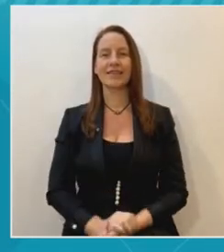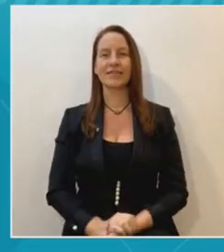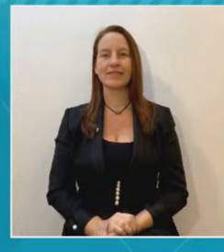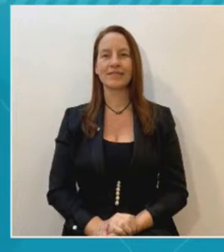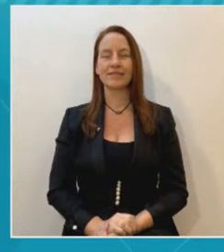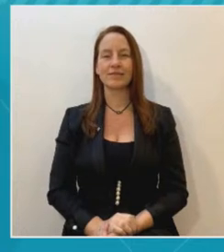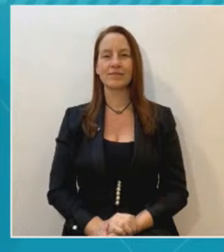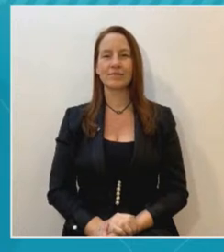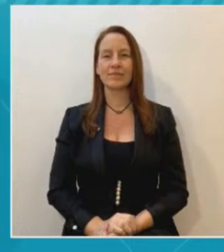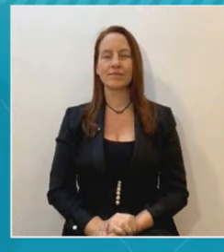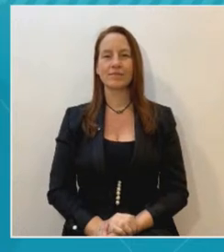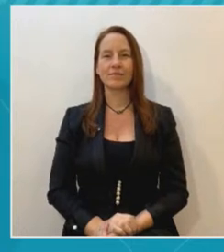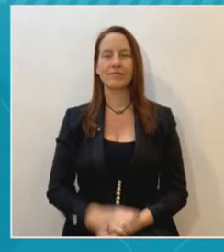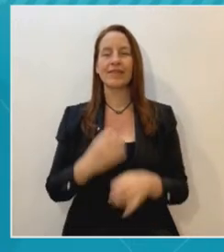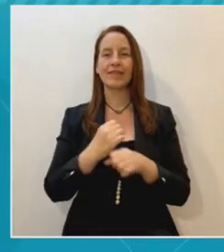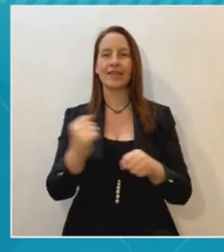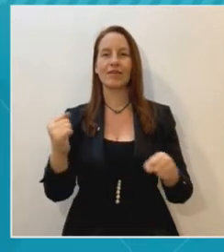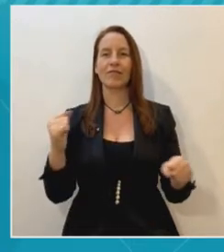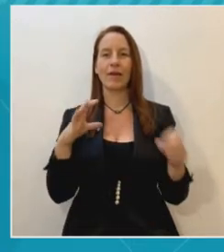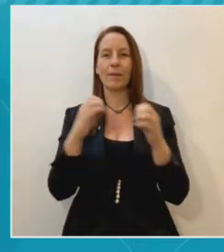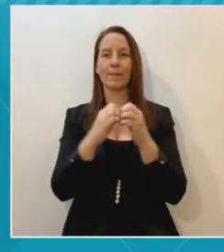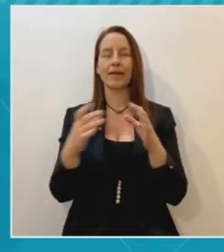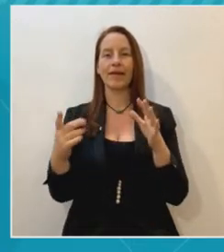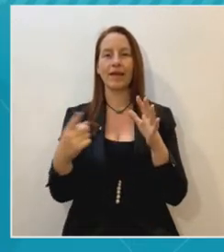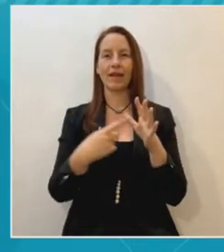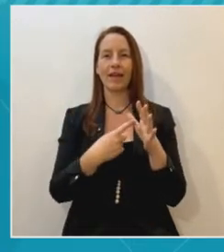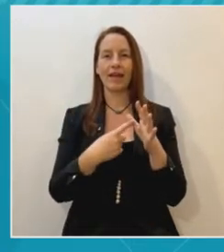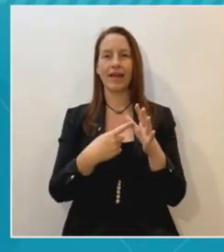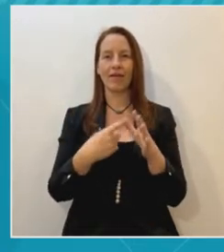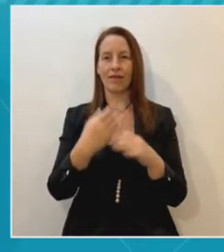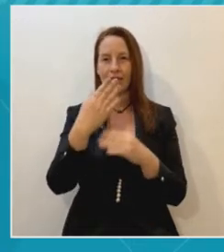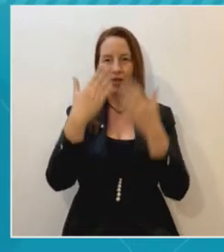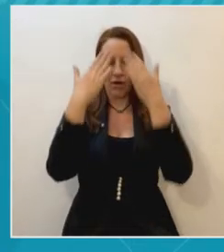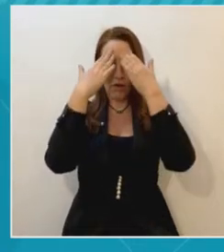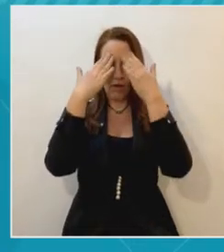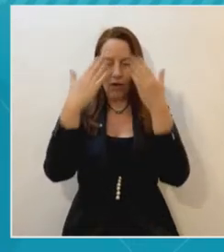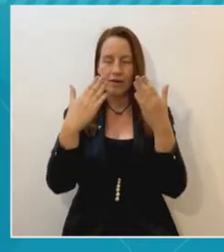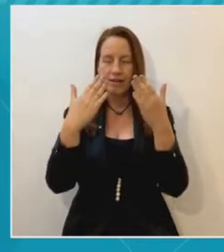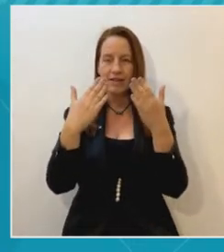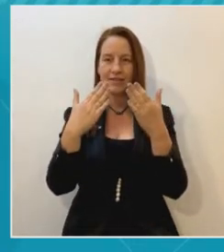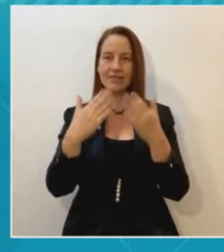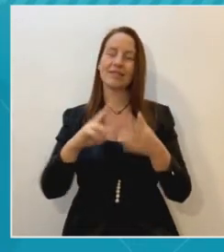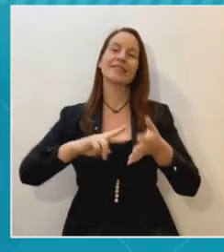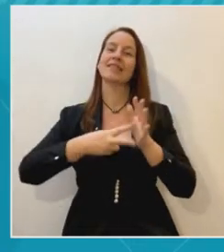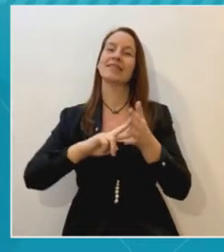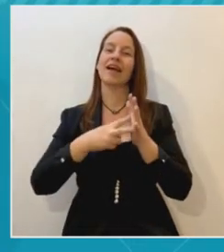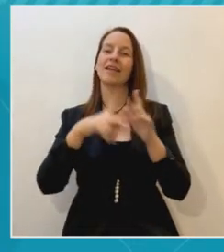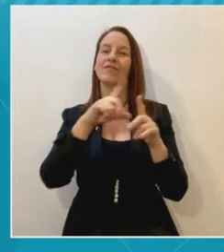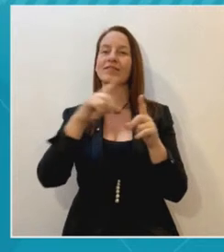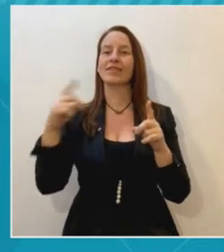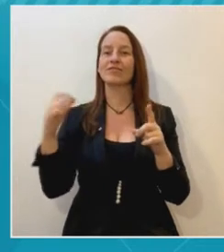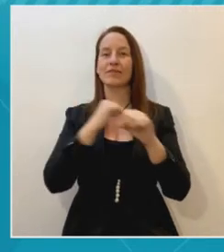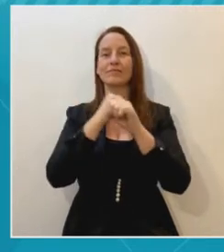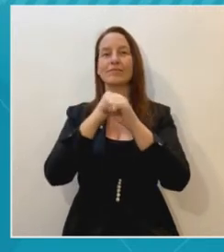Degree of Bachelor of Arts with Honours, Design for Digital Media, Sunny Canatella,